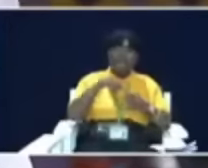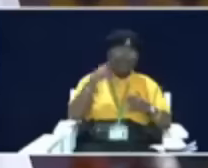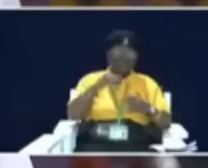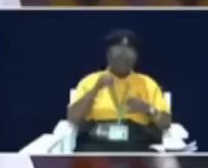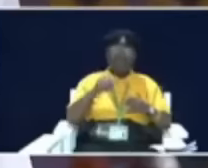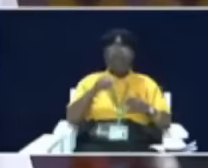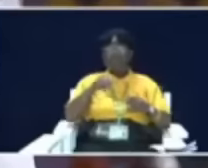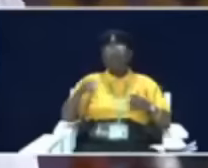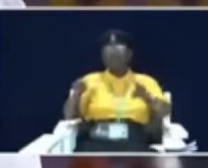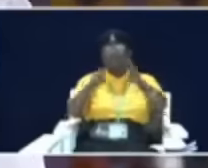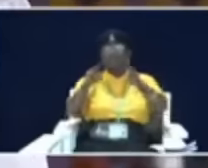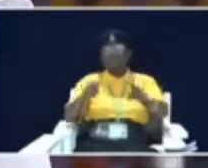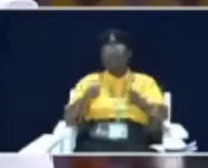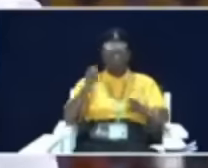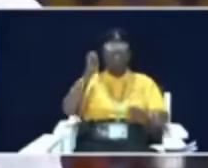here.